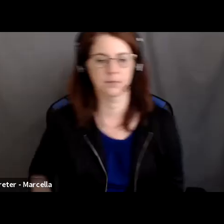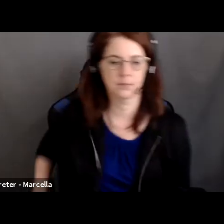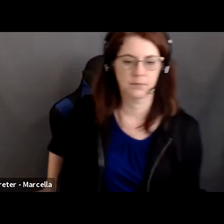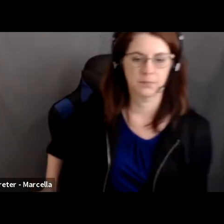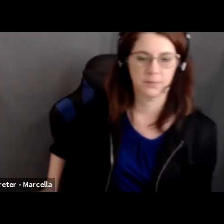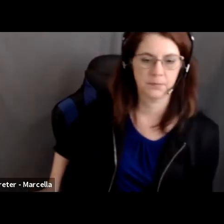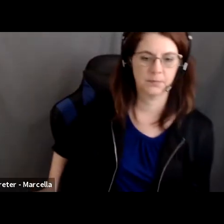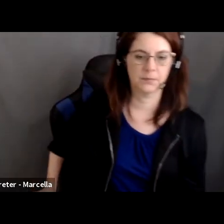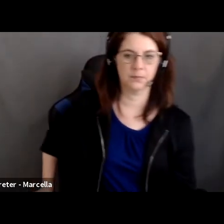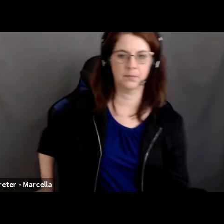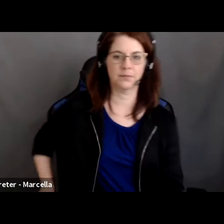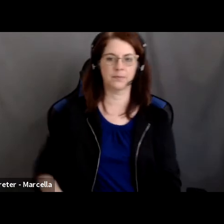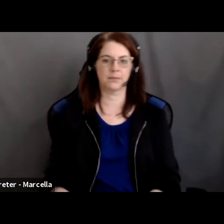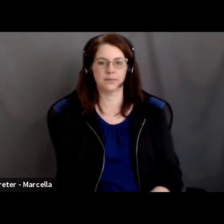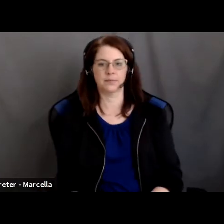Okay.